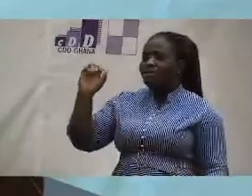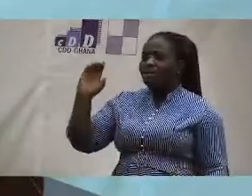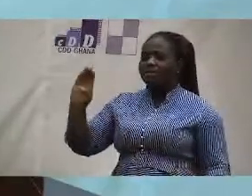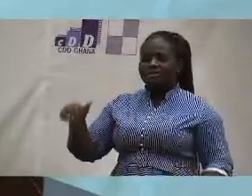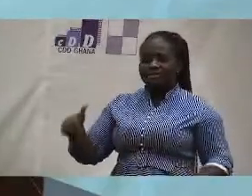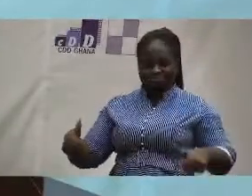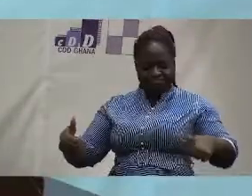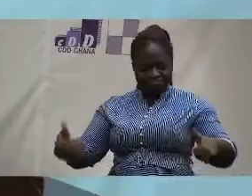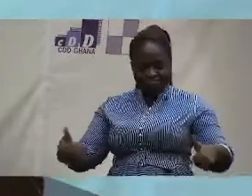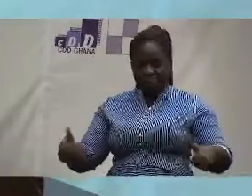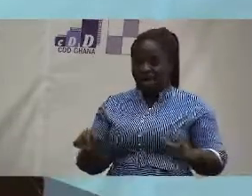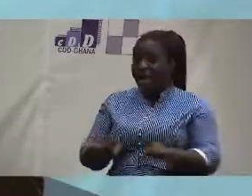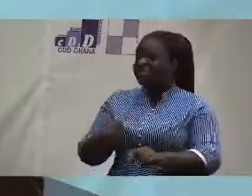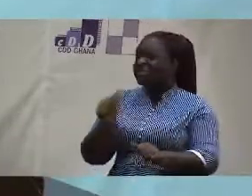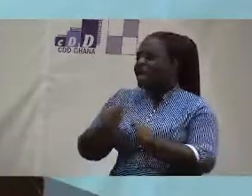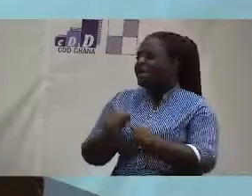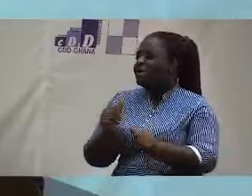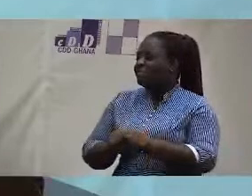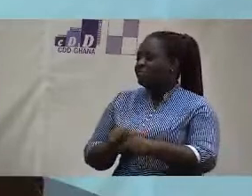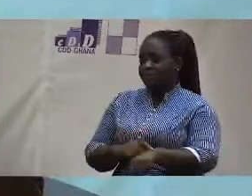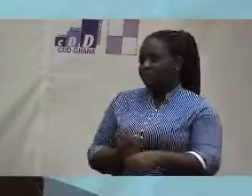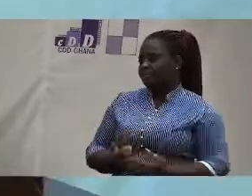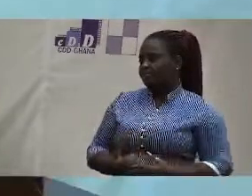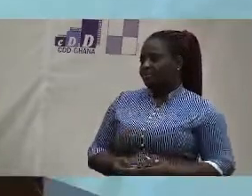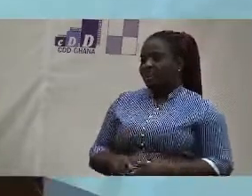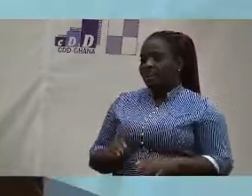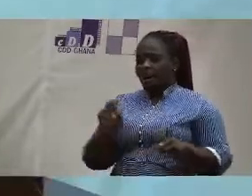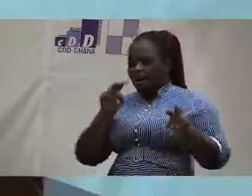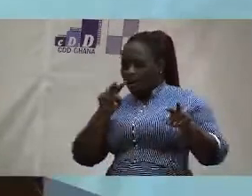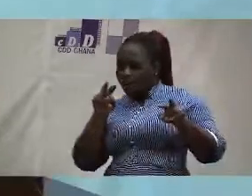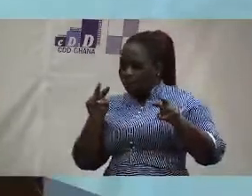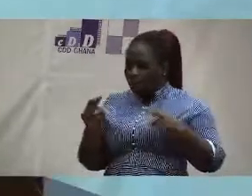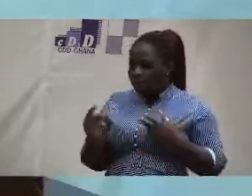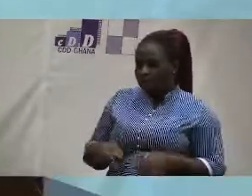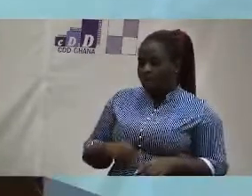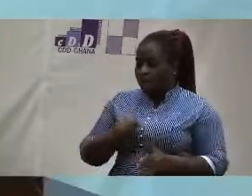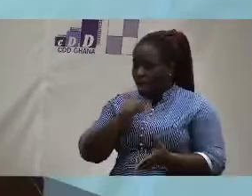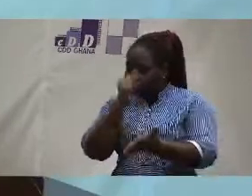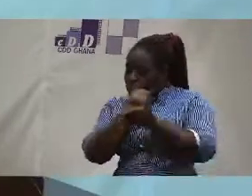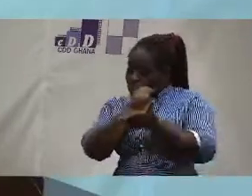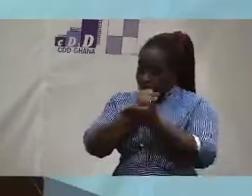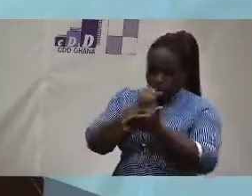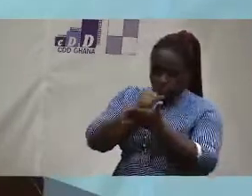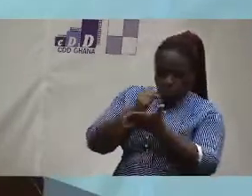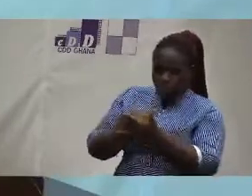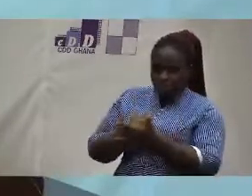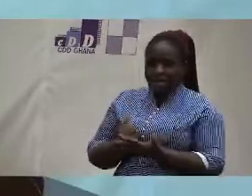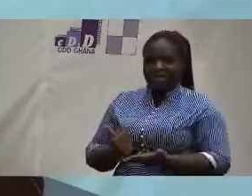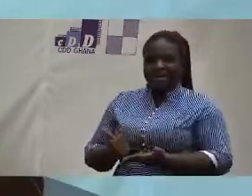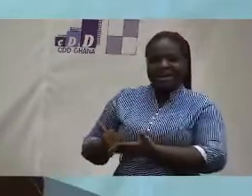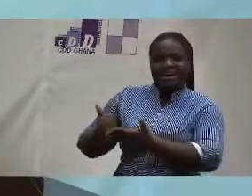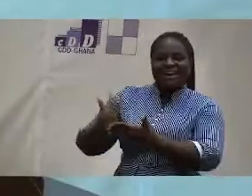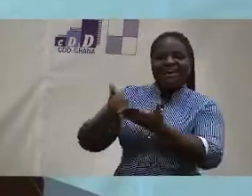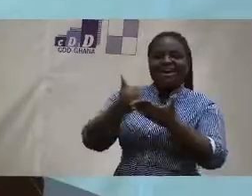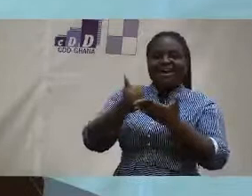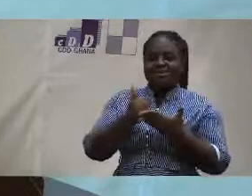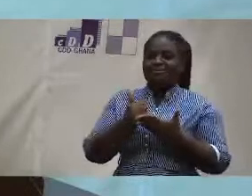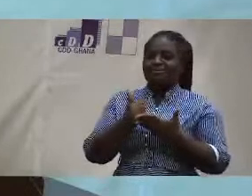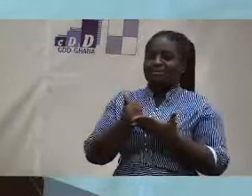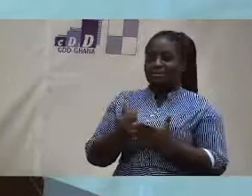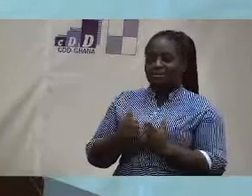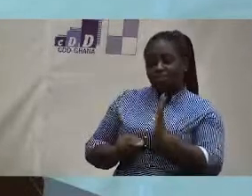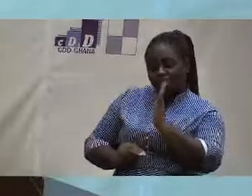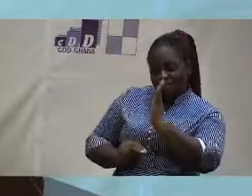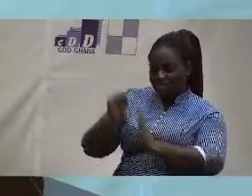group at every point in time. We are watching, we are ensuring that we are helping to nurture this